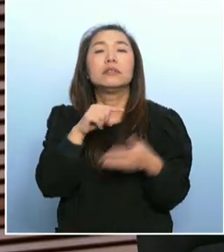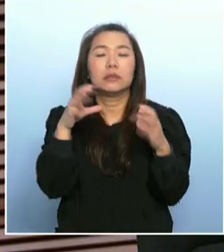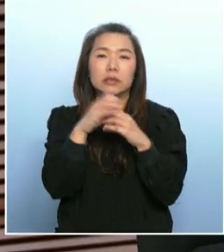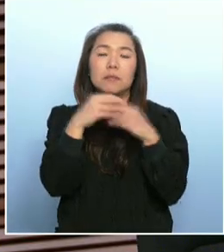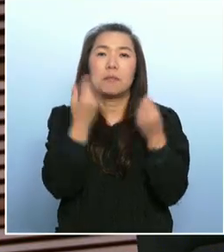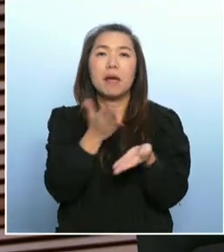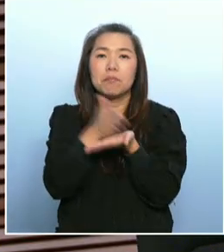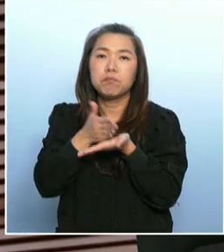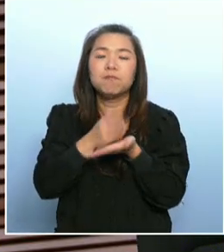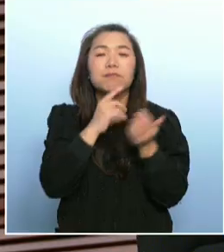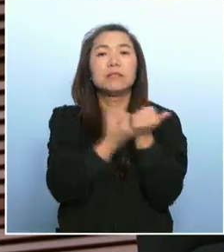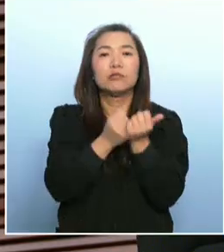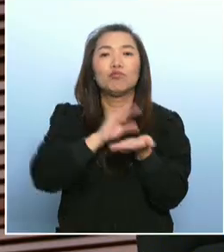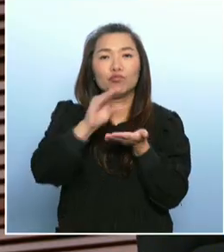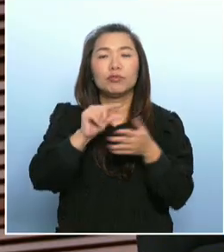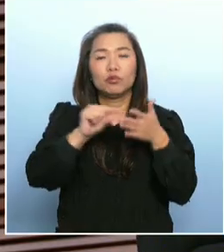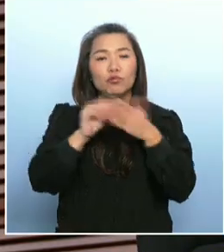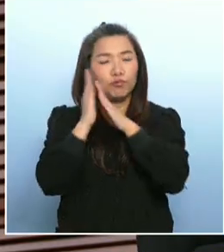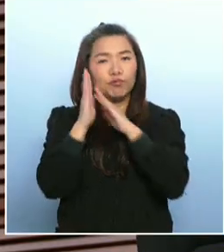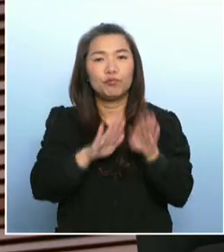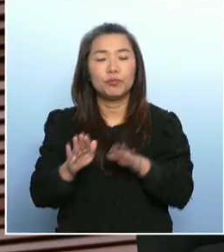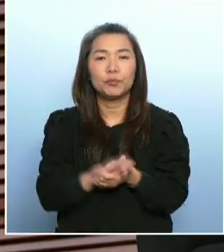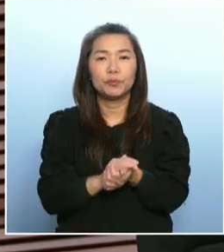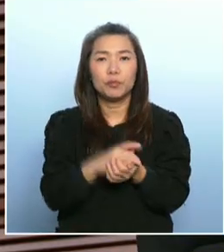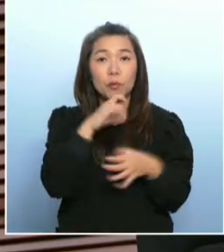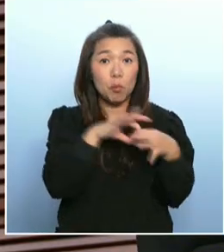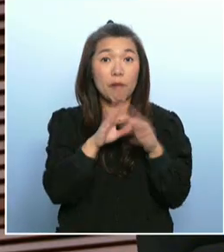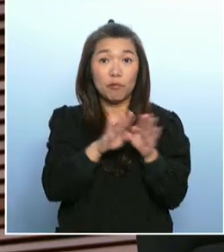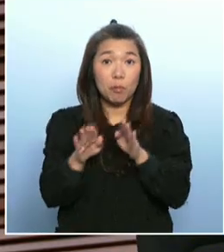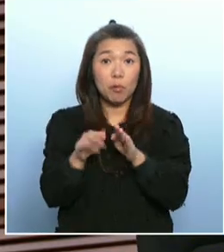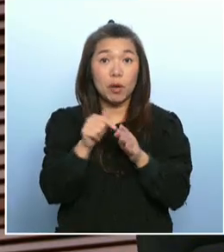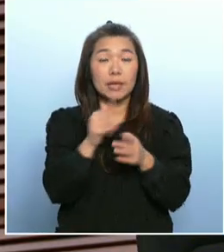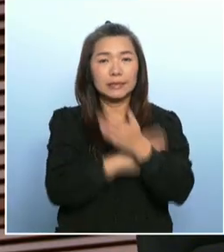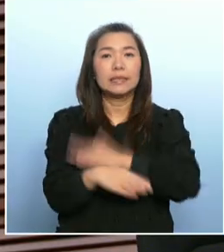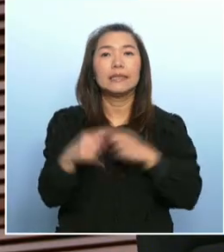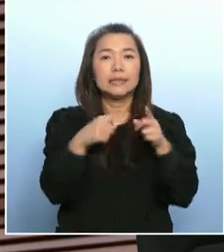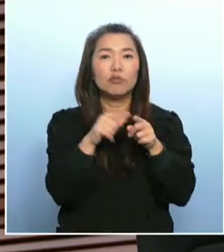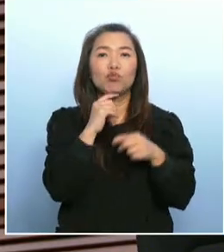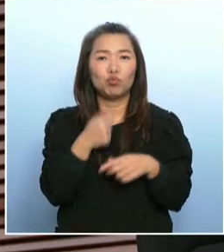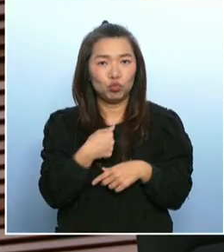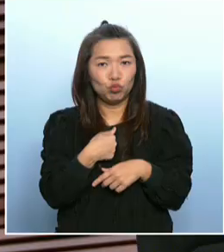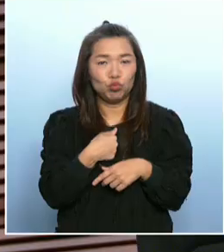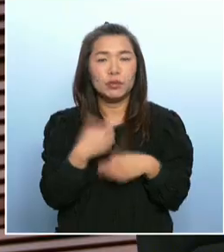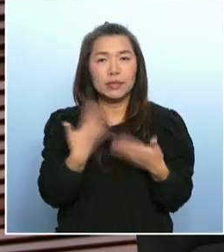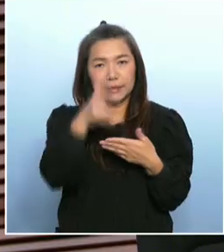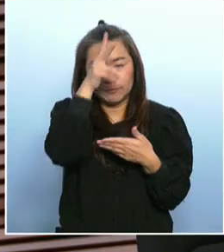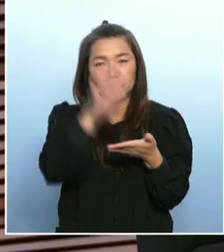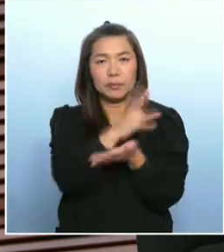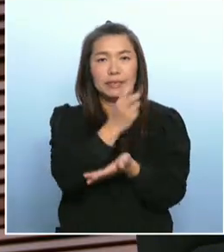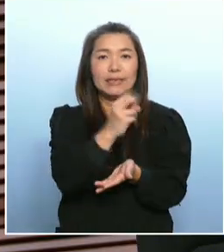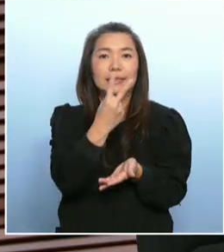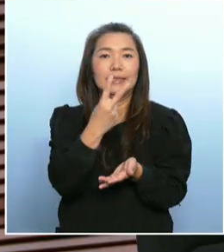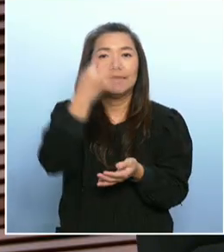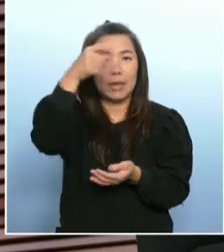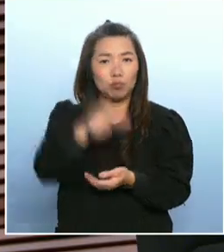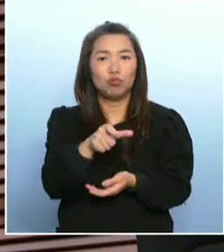persons with disabilities who are unable to live independently or be cared by their families, the SWD provides various types of residential care services.